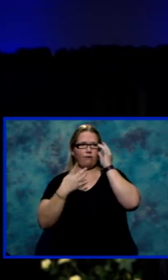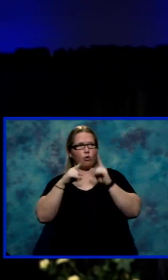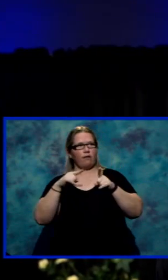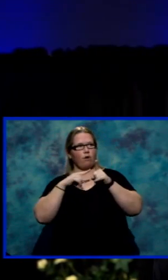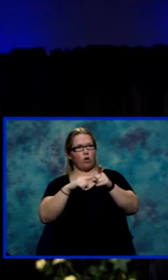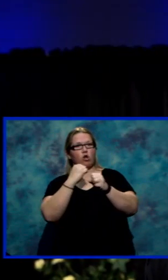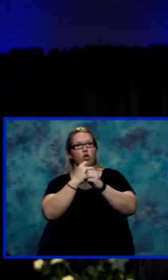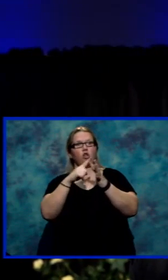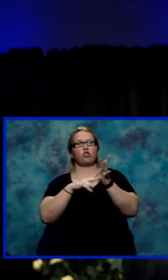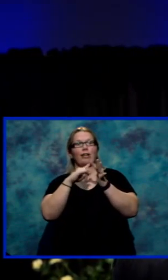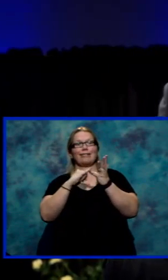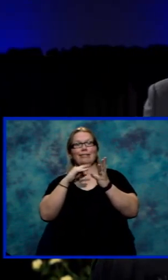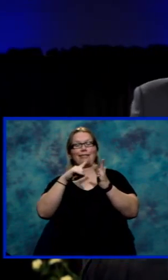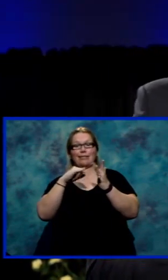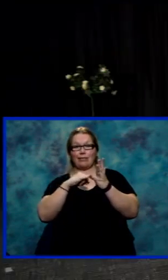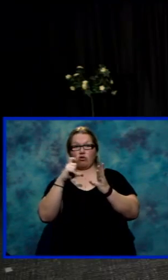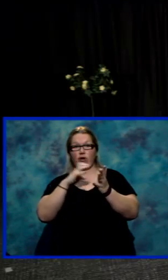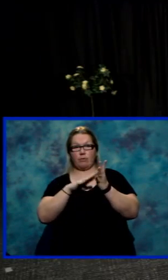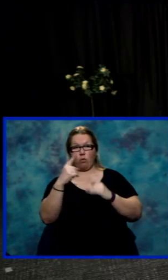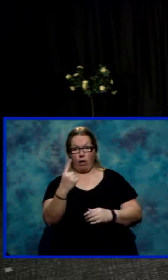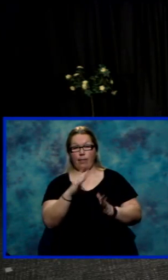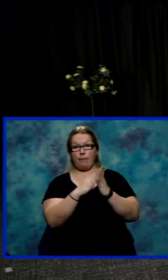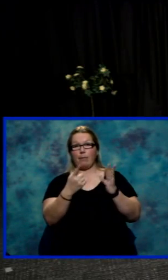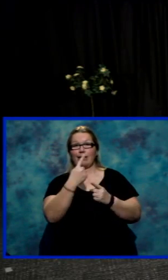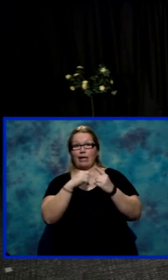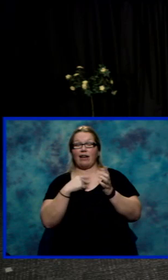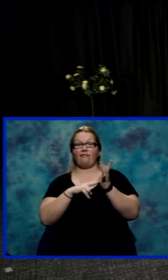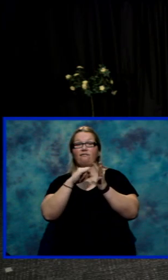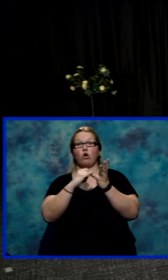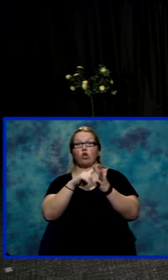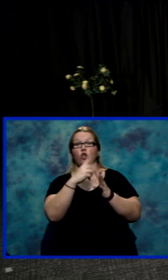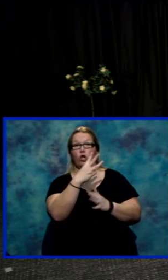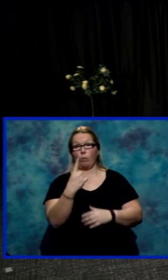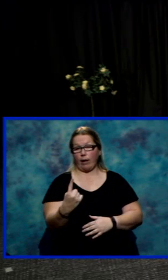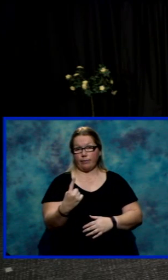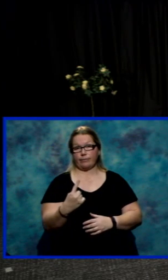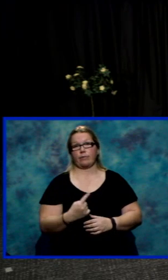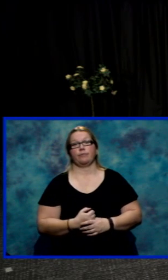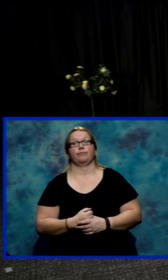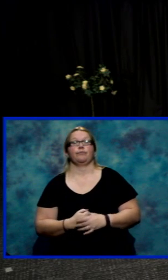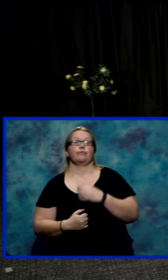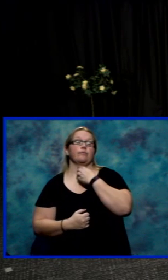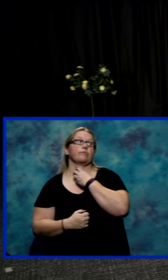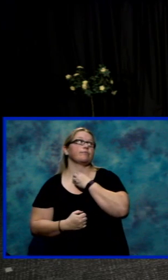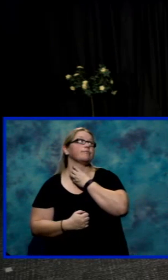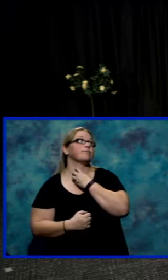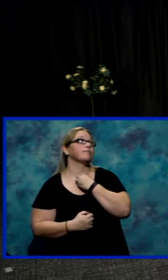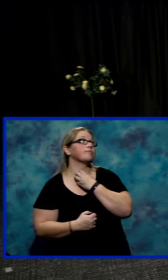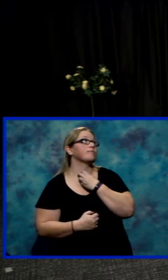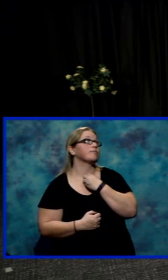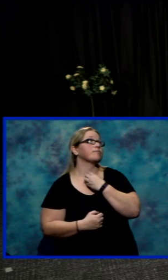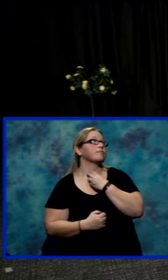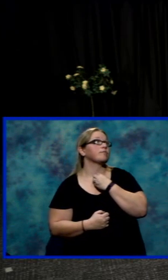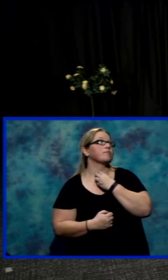in Genesis chapter 31, the Bible tells us in verse 31, of Genesis chapter 31, that Laban